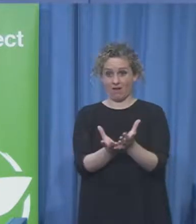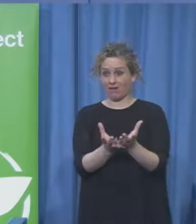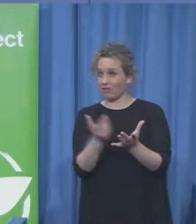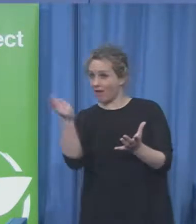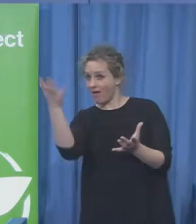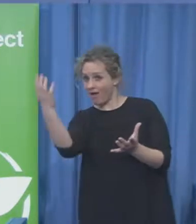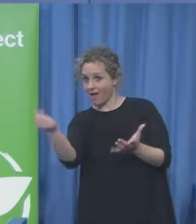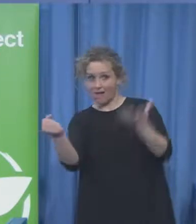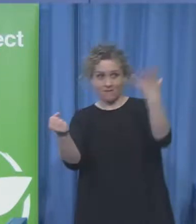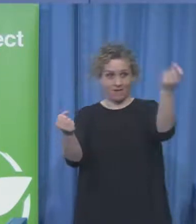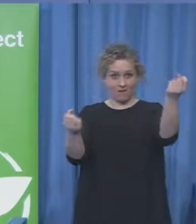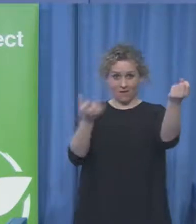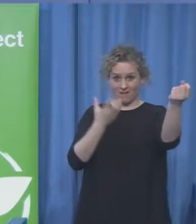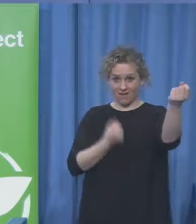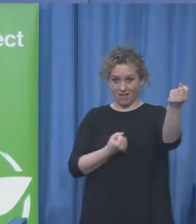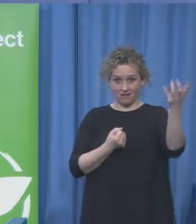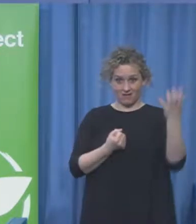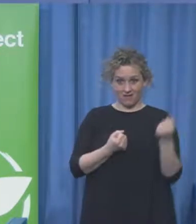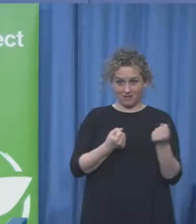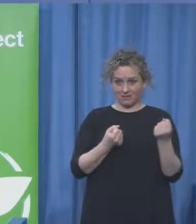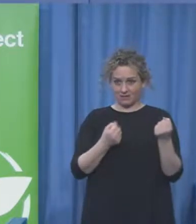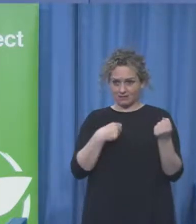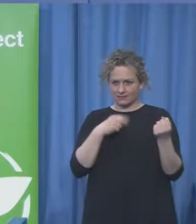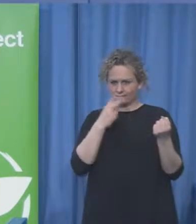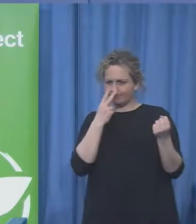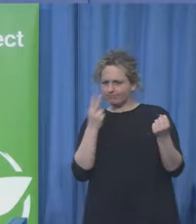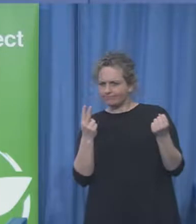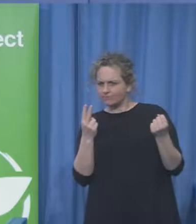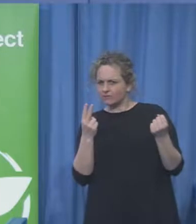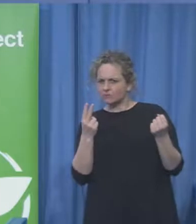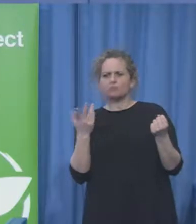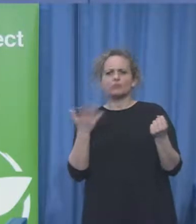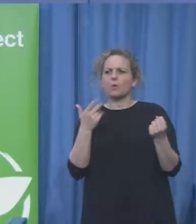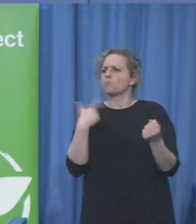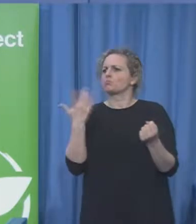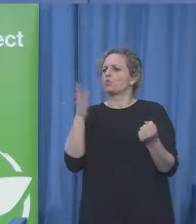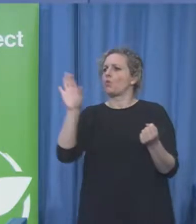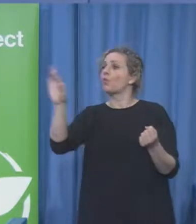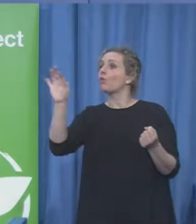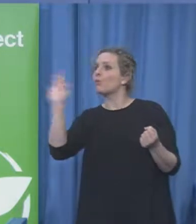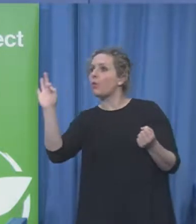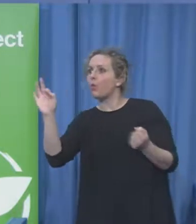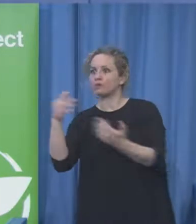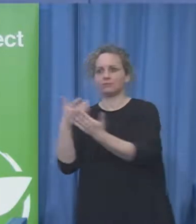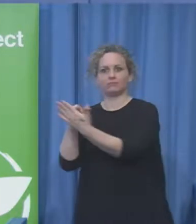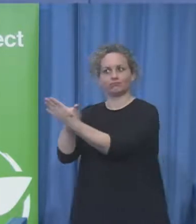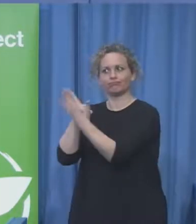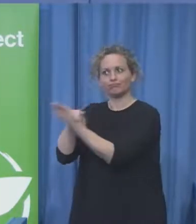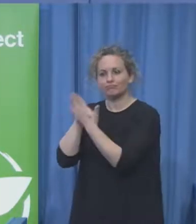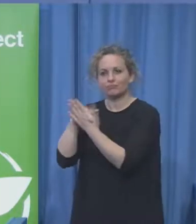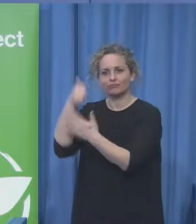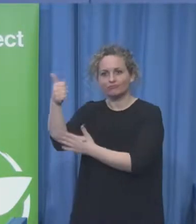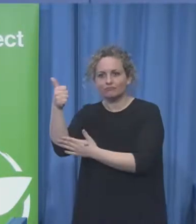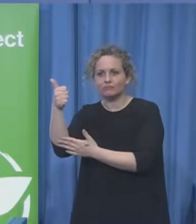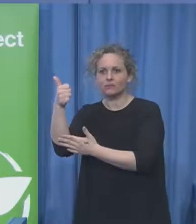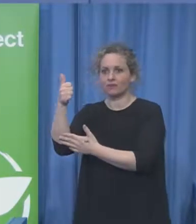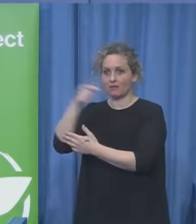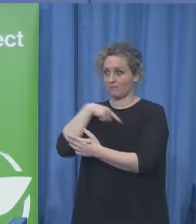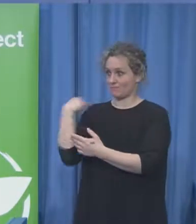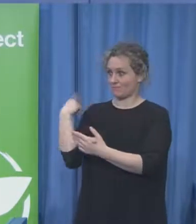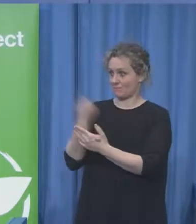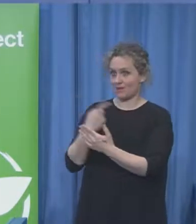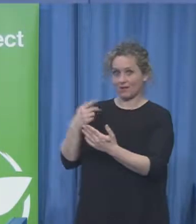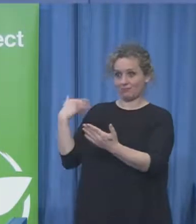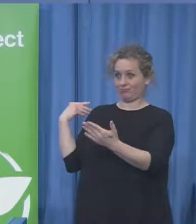the elements that emerged during the 3-day dialogue. You mentioned them, so this is kind of recollection